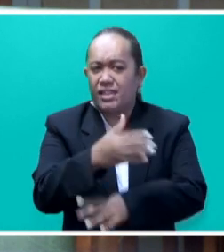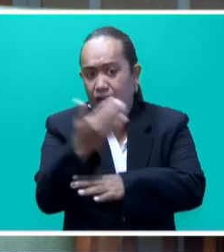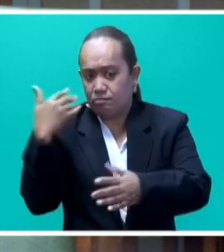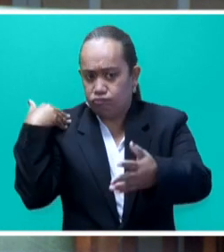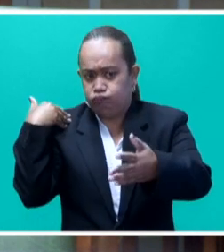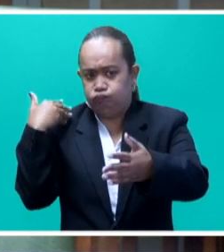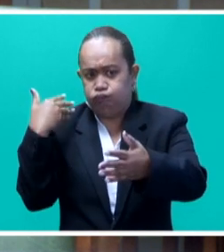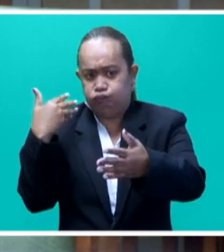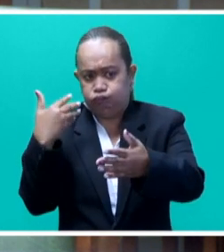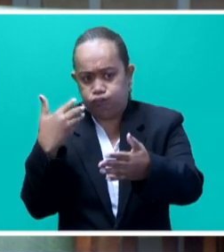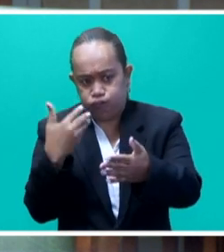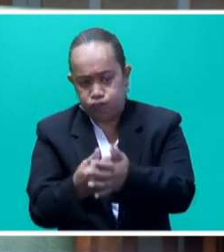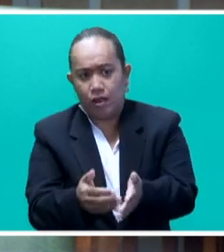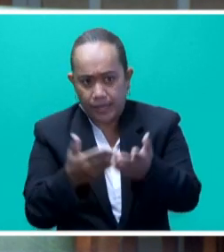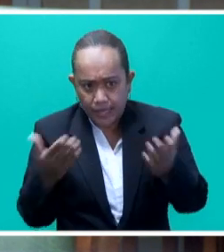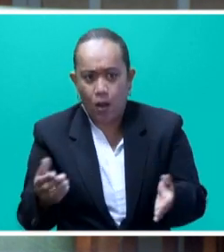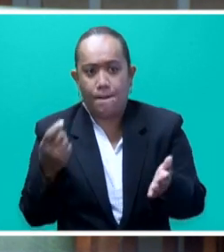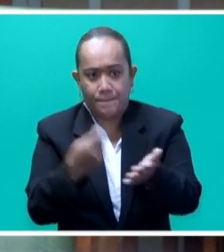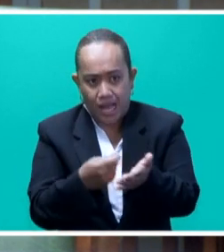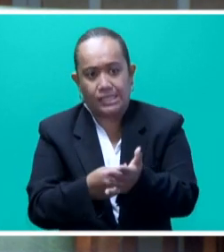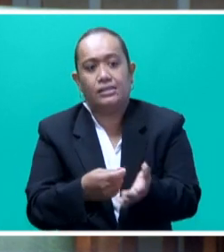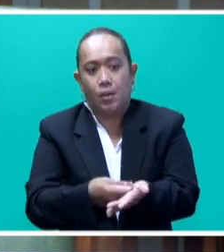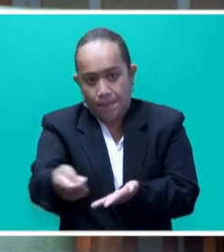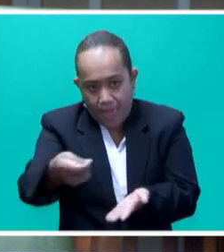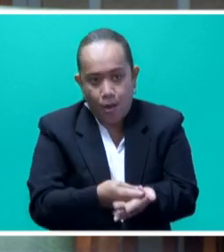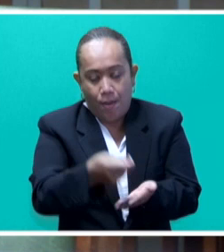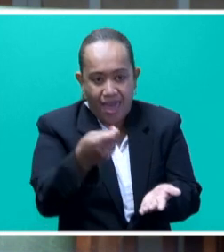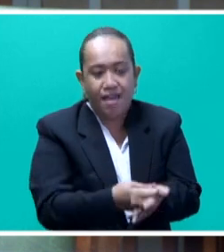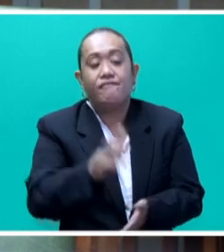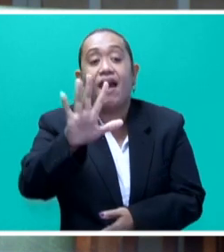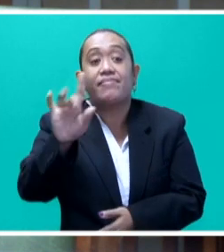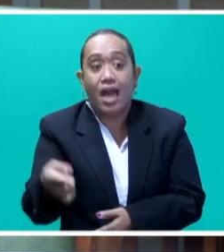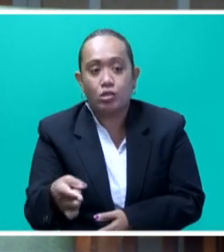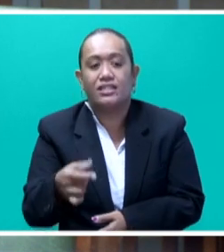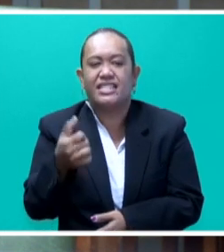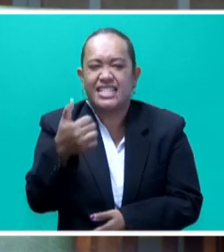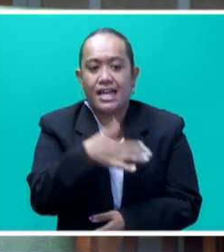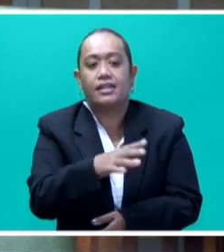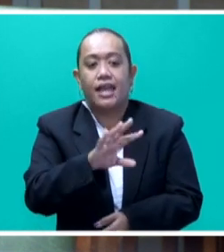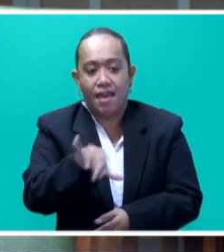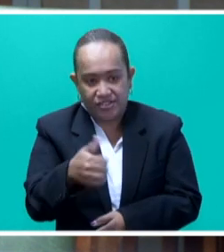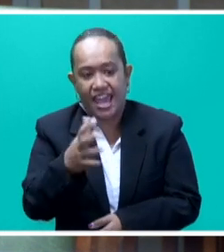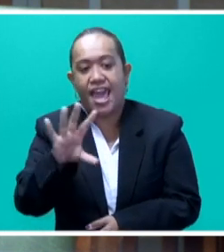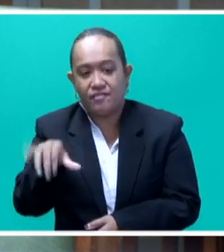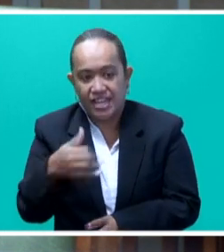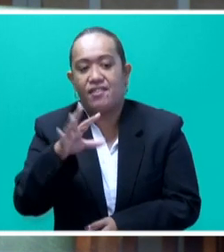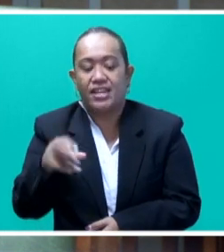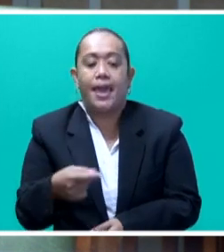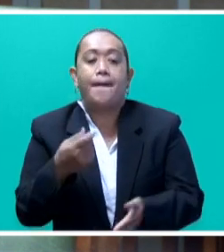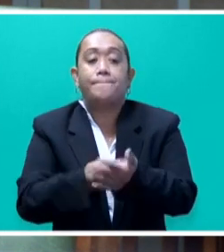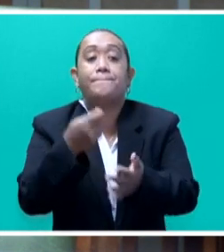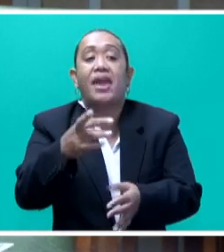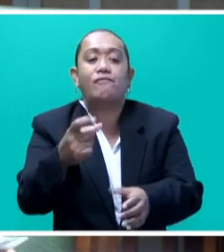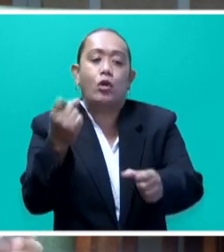take those 40 days and extrapolate that, we're spending about $5,600 a day in paying for these GP services, which